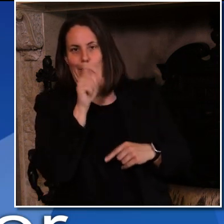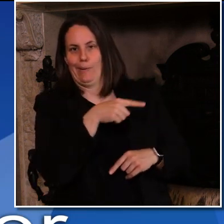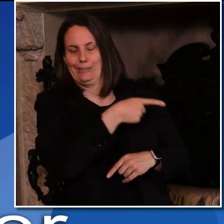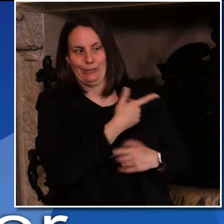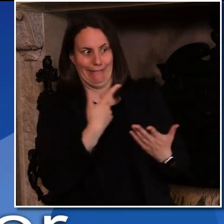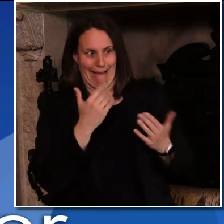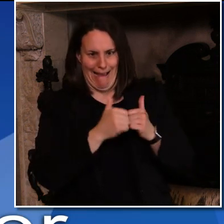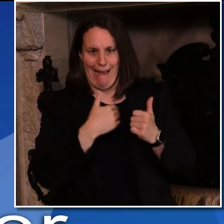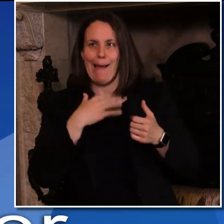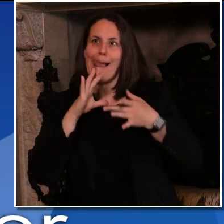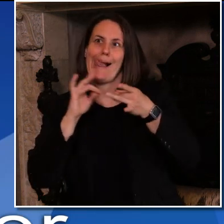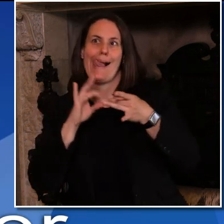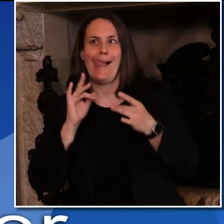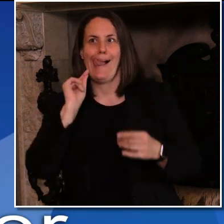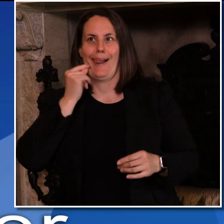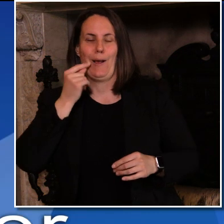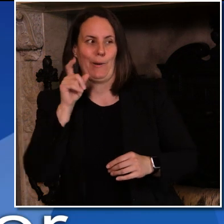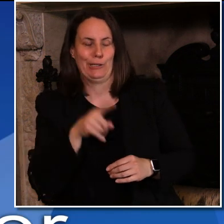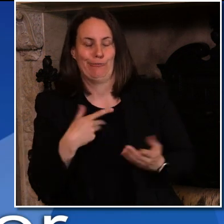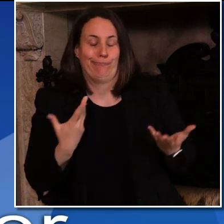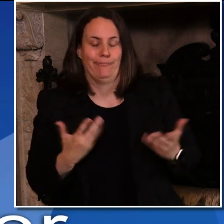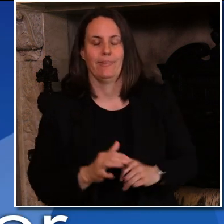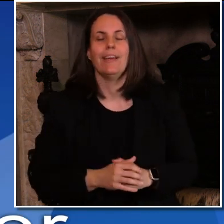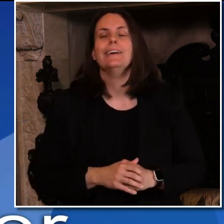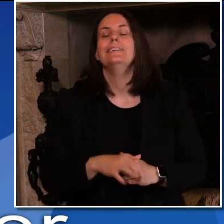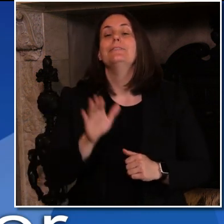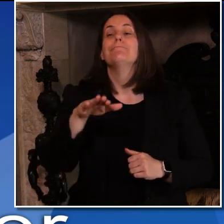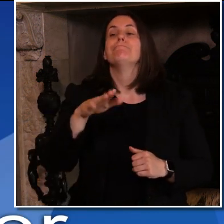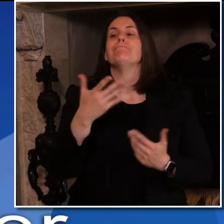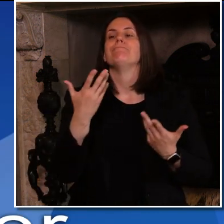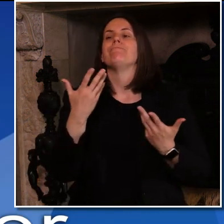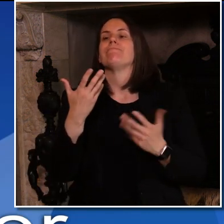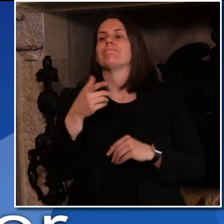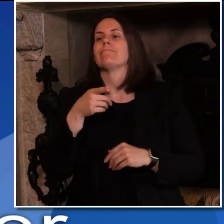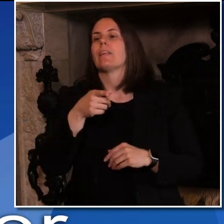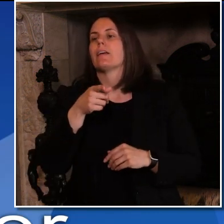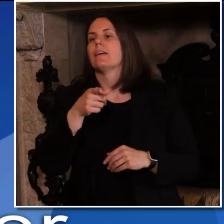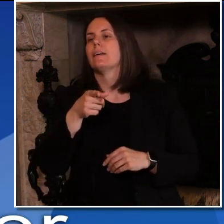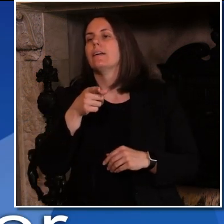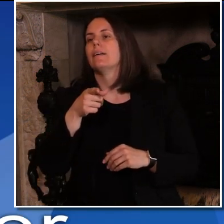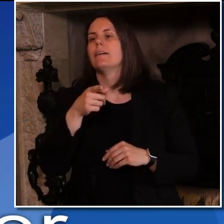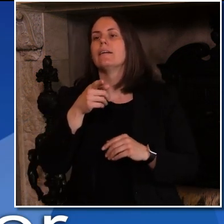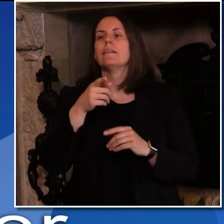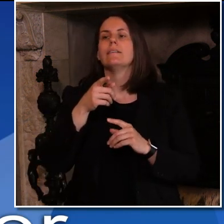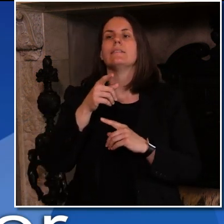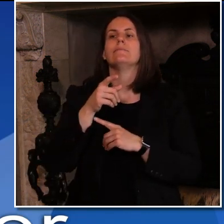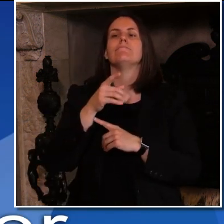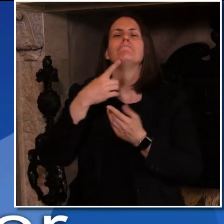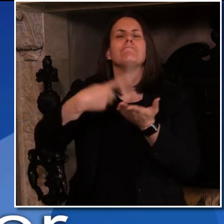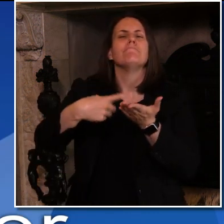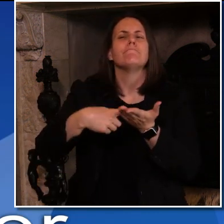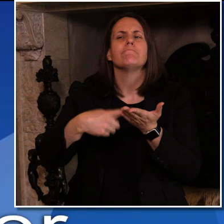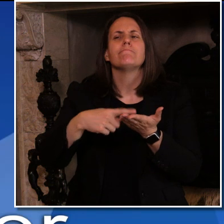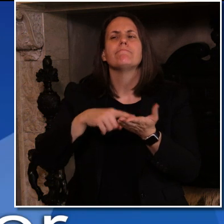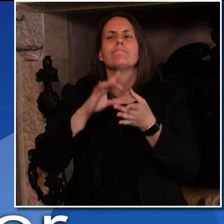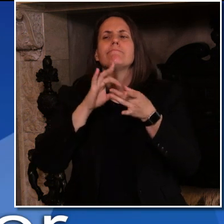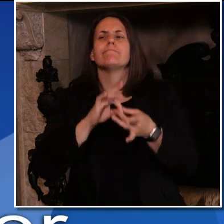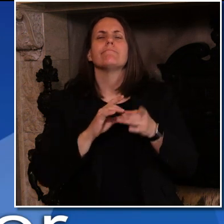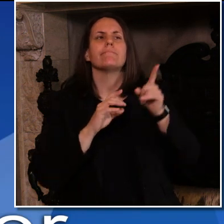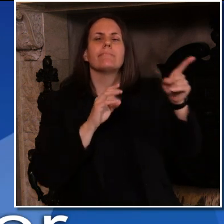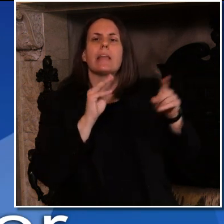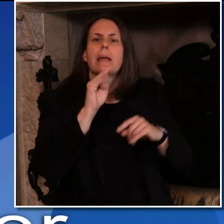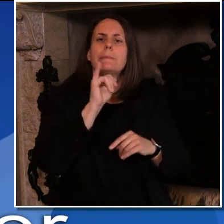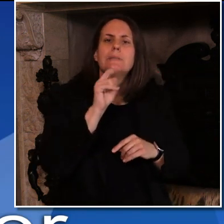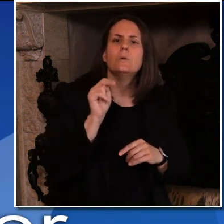today contrasting work that's happening in Ohio and Minnesota with the current Supreme Court lawsuit over the extension of Safer at